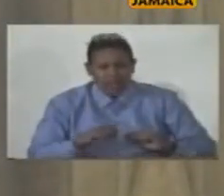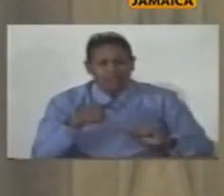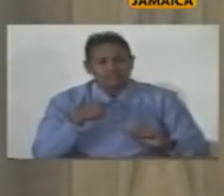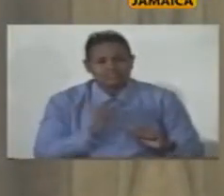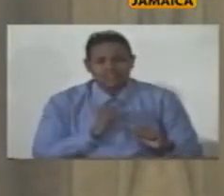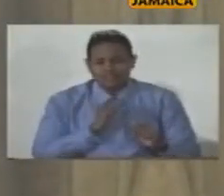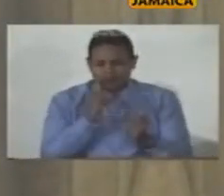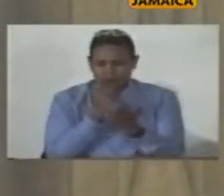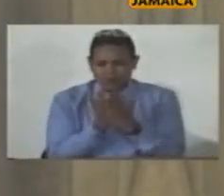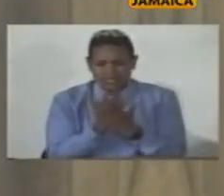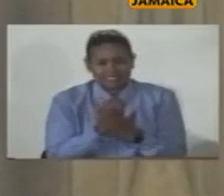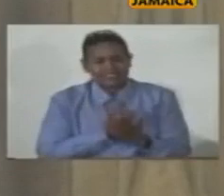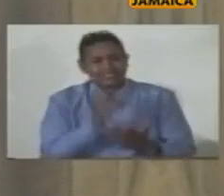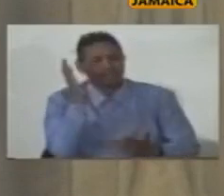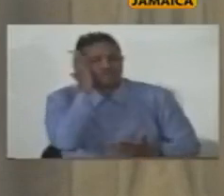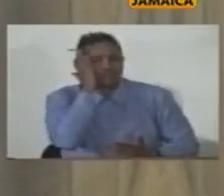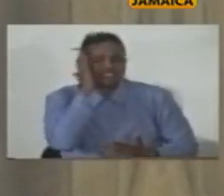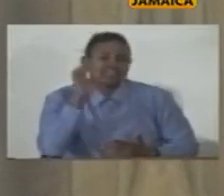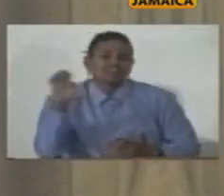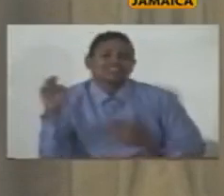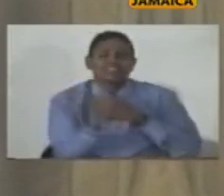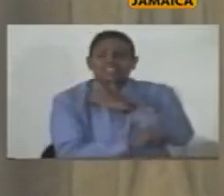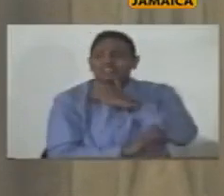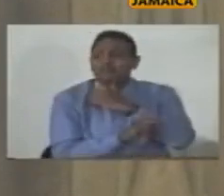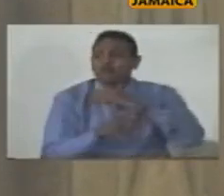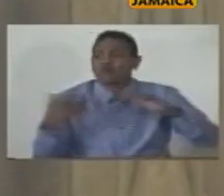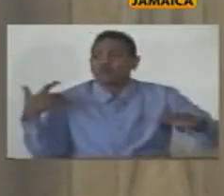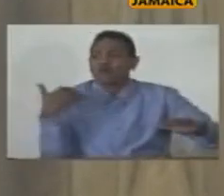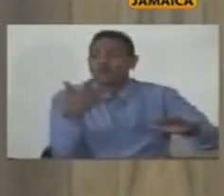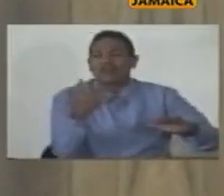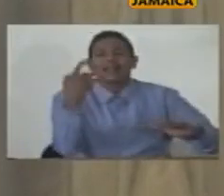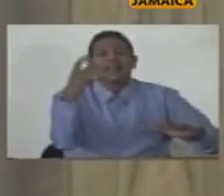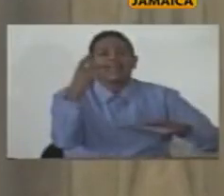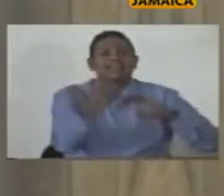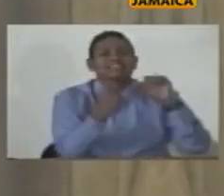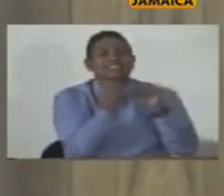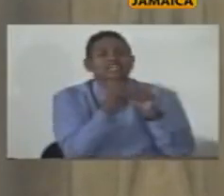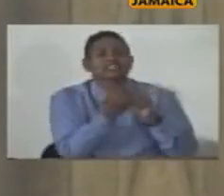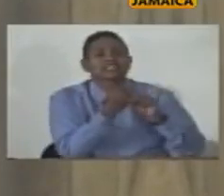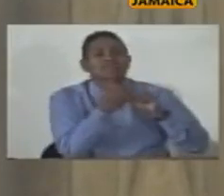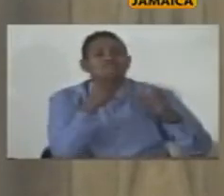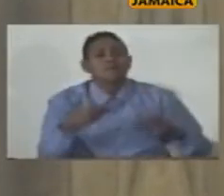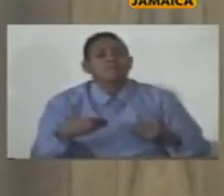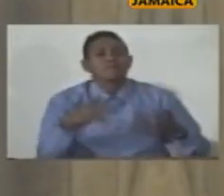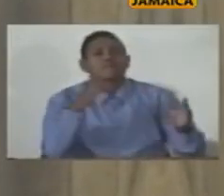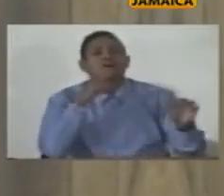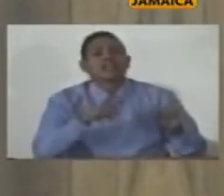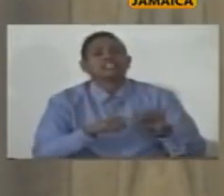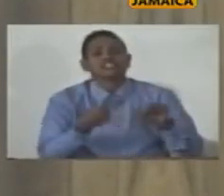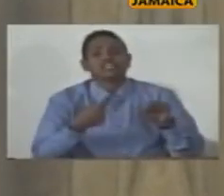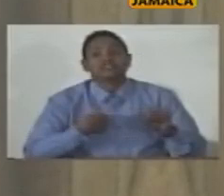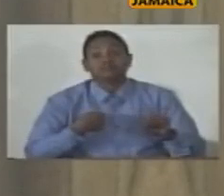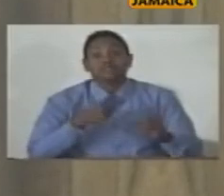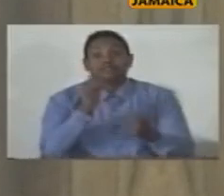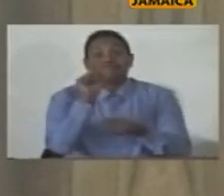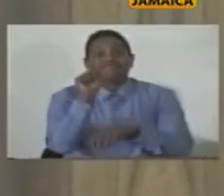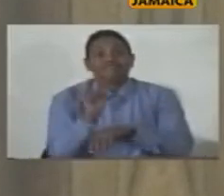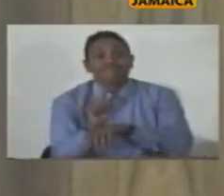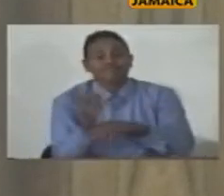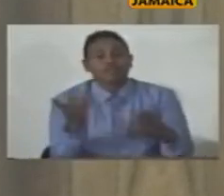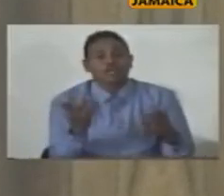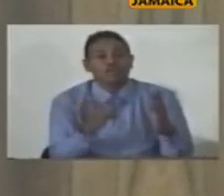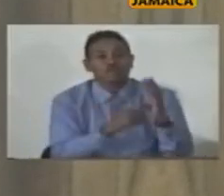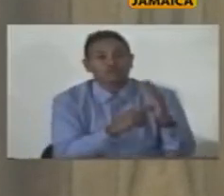witnessed as a resident of East Portland over the last 18 years provided the genesis for me to be standing here.